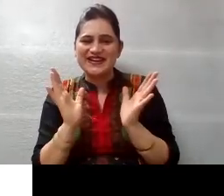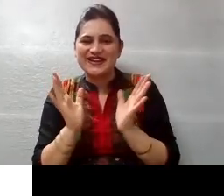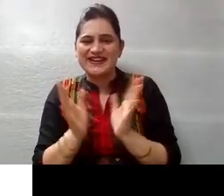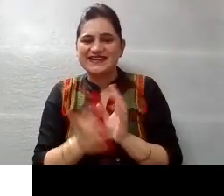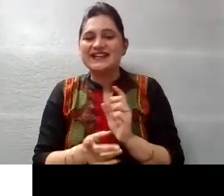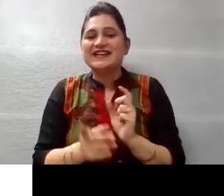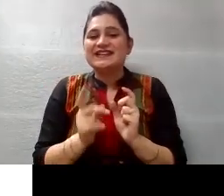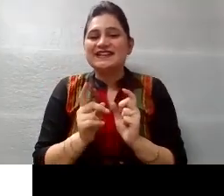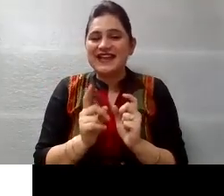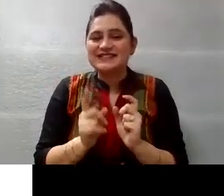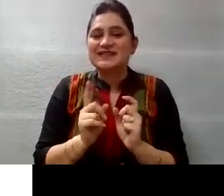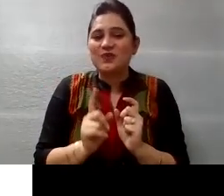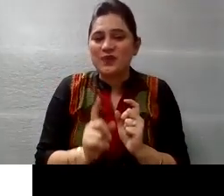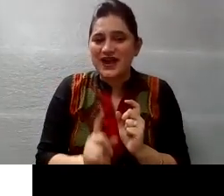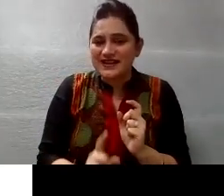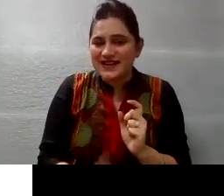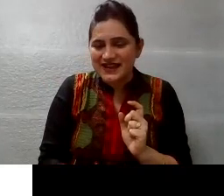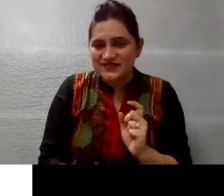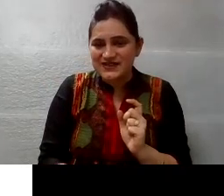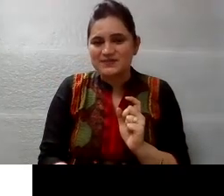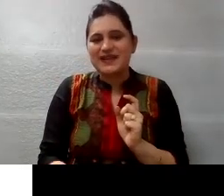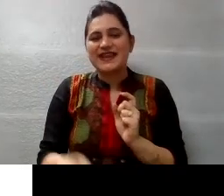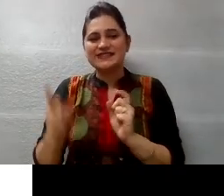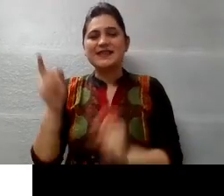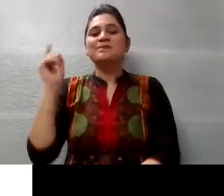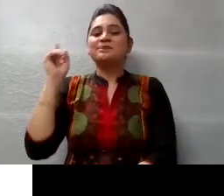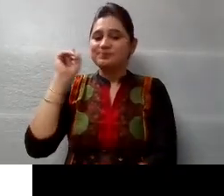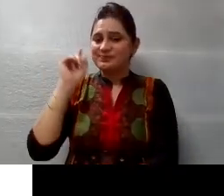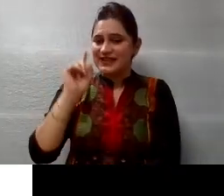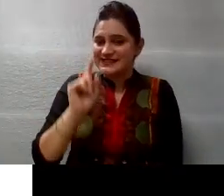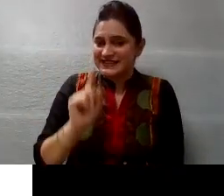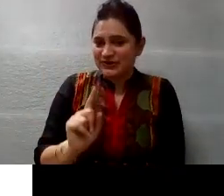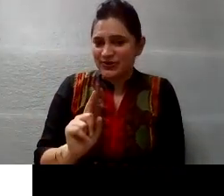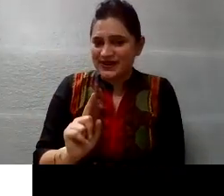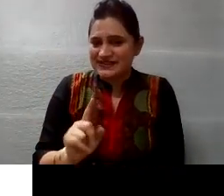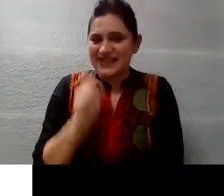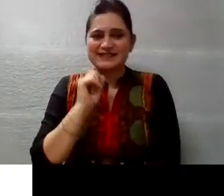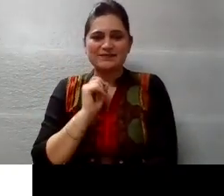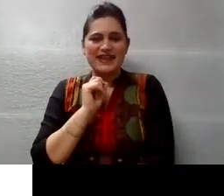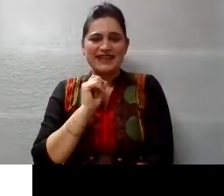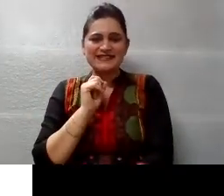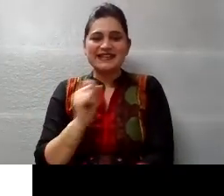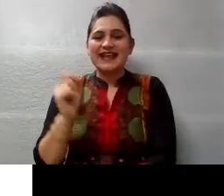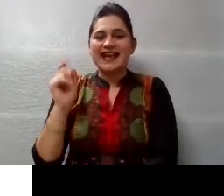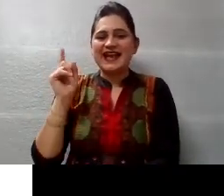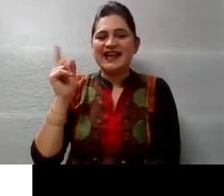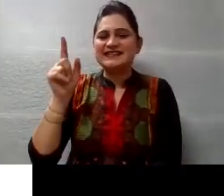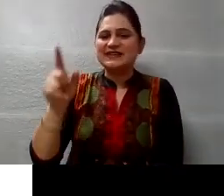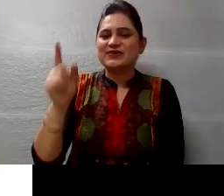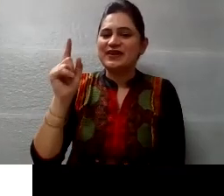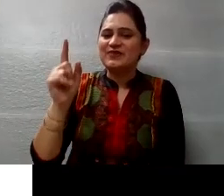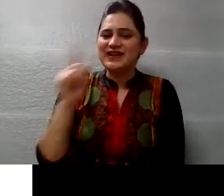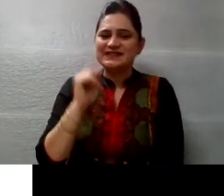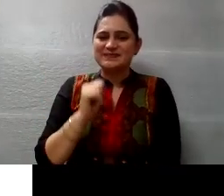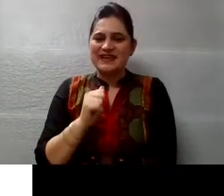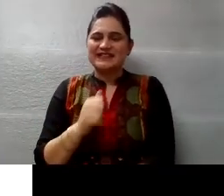100. 100. Yes. One in hundreds place, zero in tens place, and